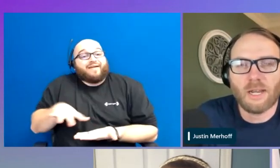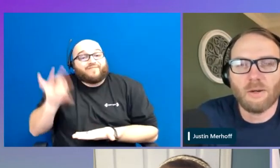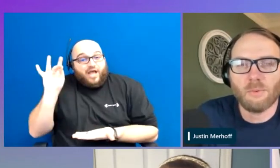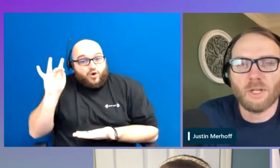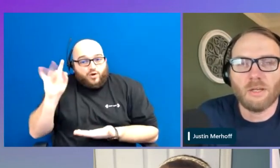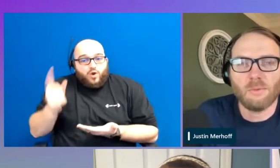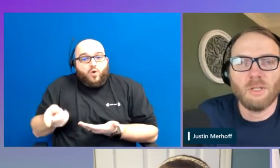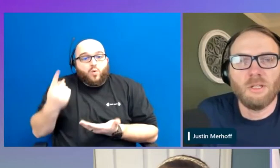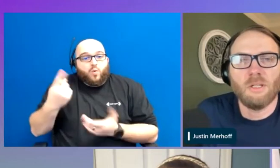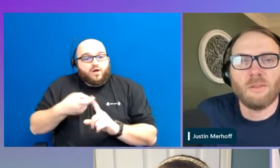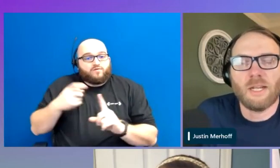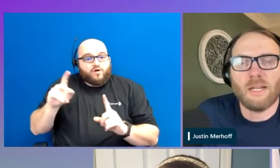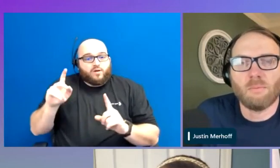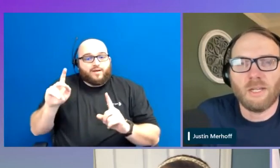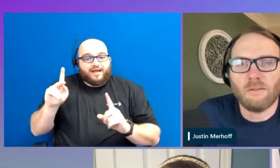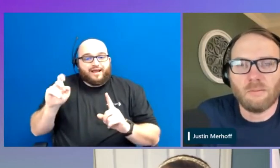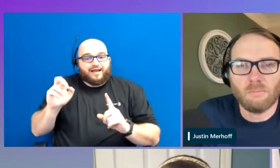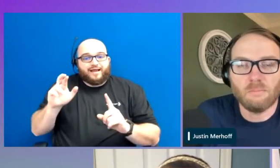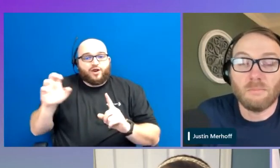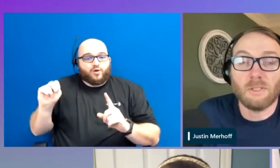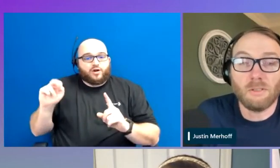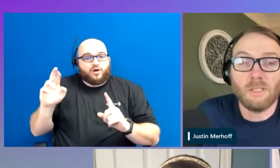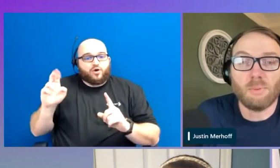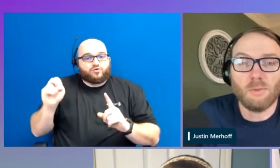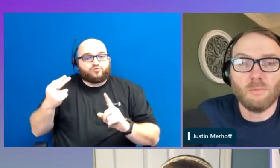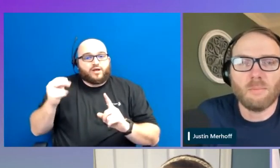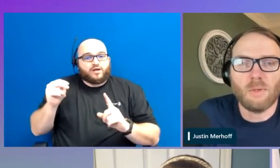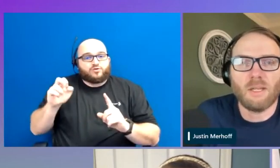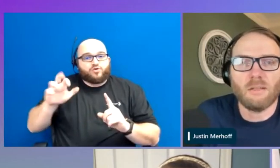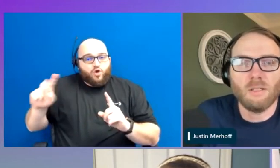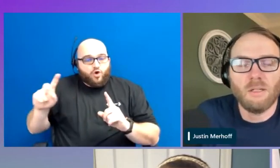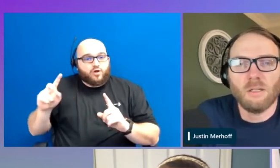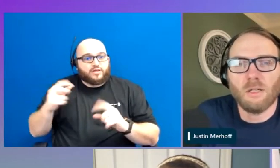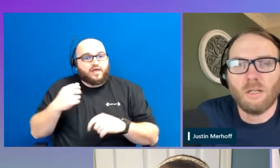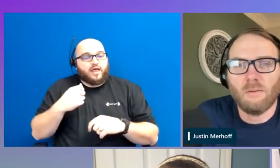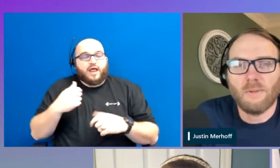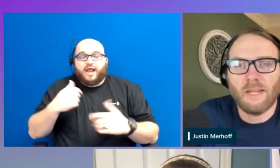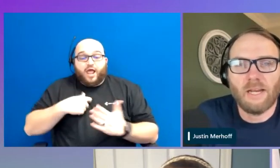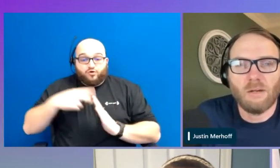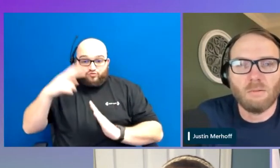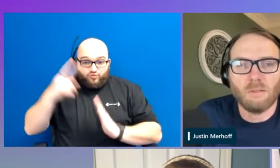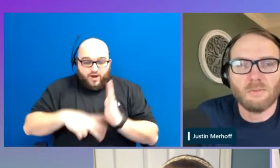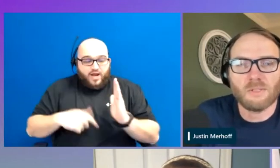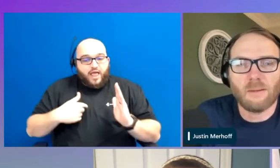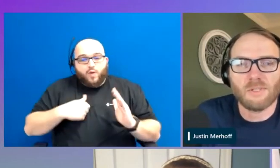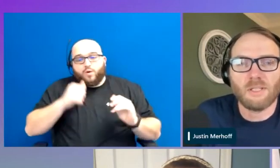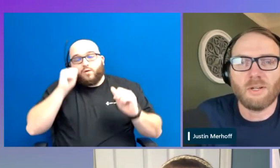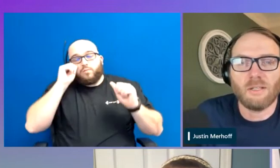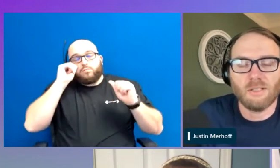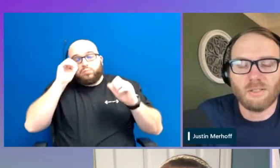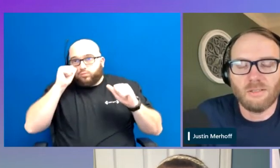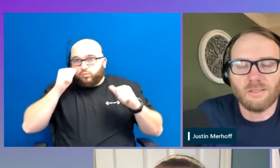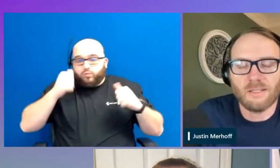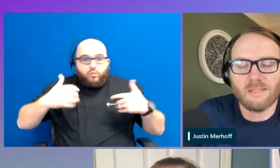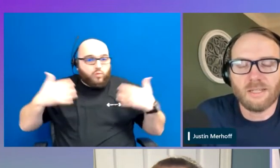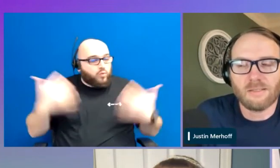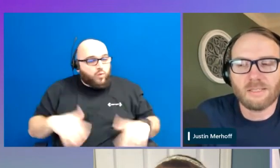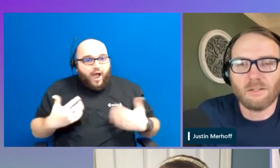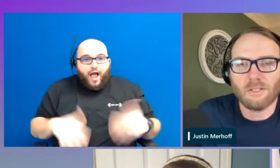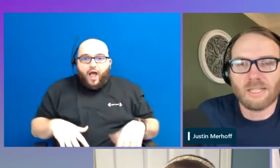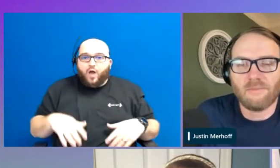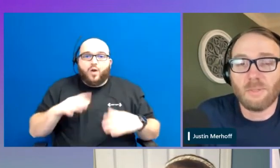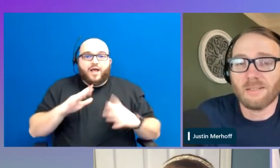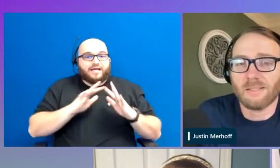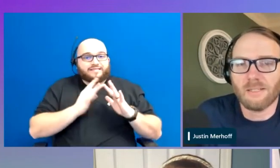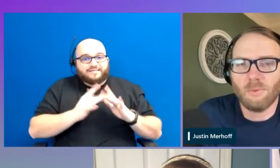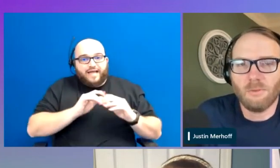Dr. Karen Renaud that I read that literally blew my mind, of how cybersecurity doesn't necessarily